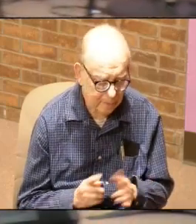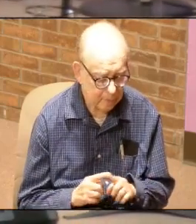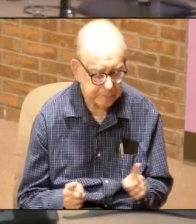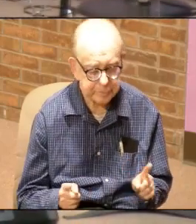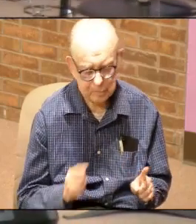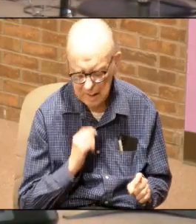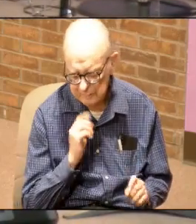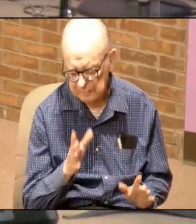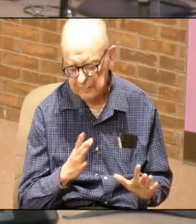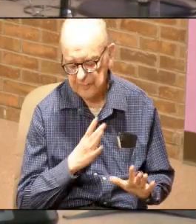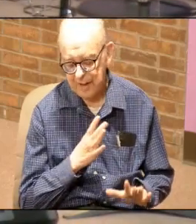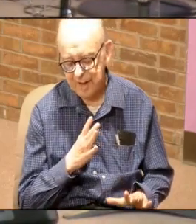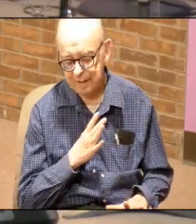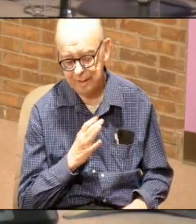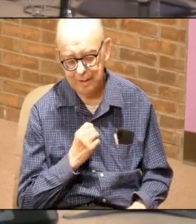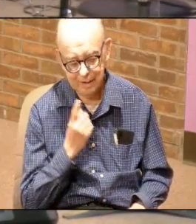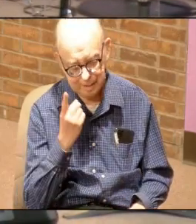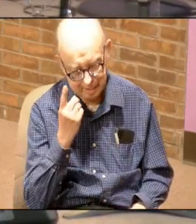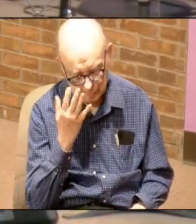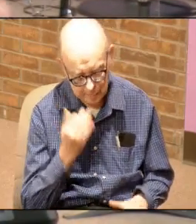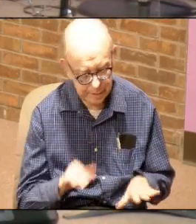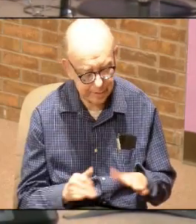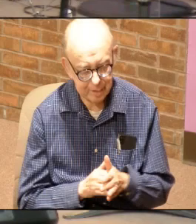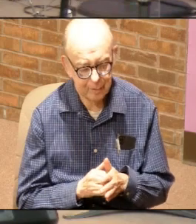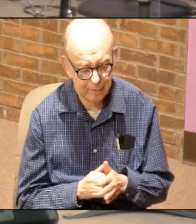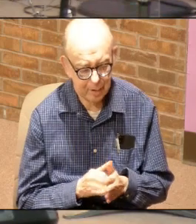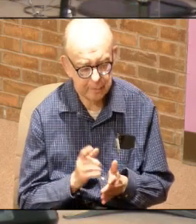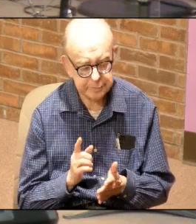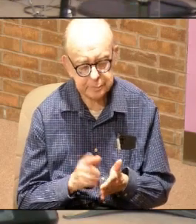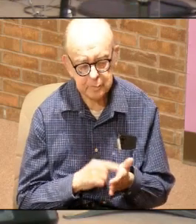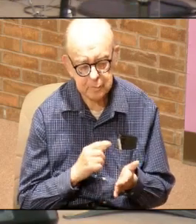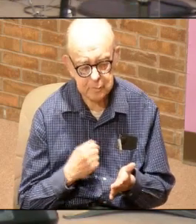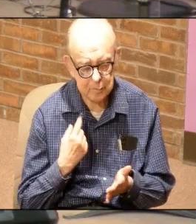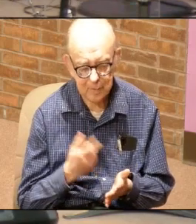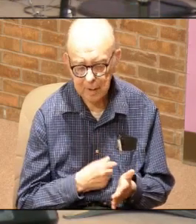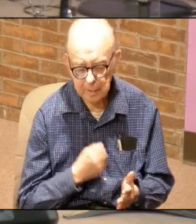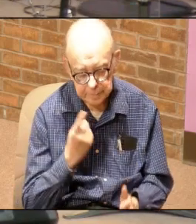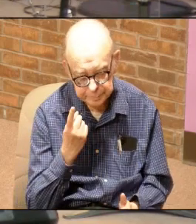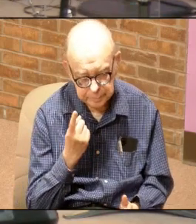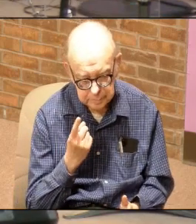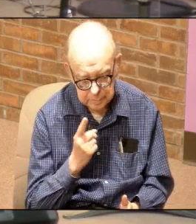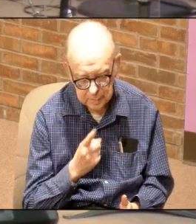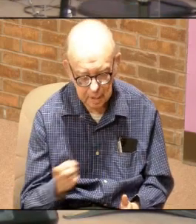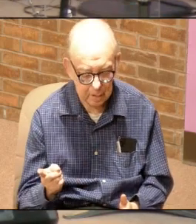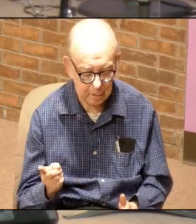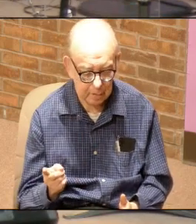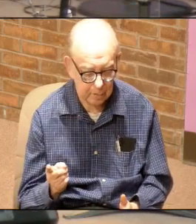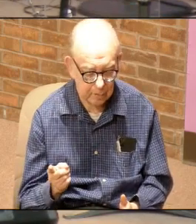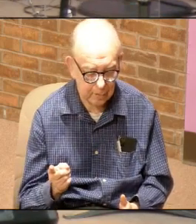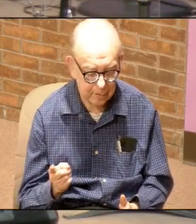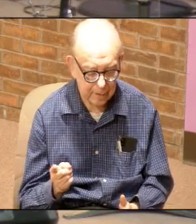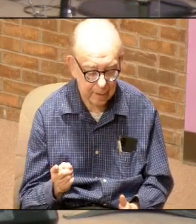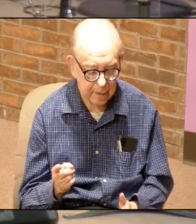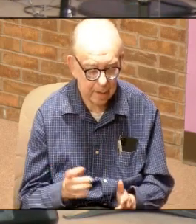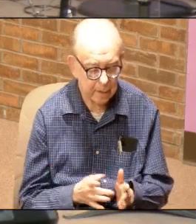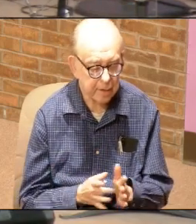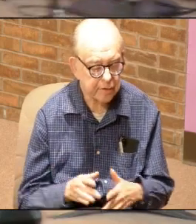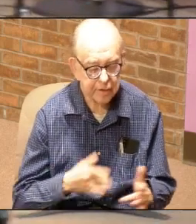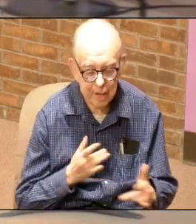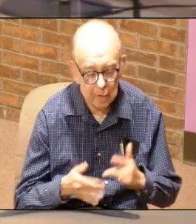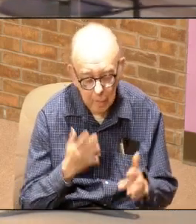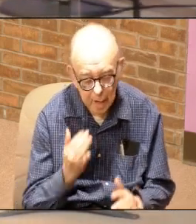But it's okay. I understand why you did it. And sometimes we don't understand that he is excited.